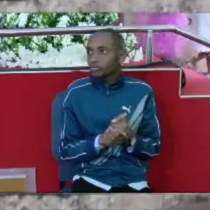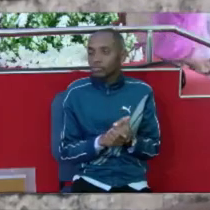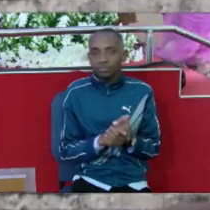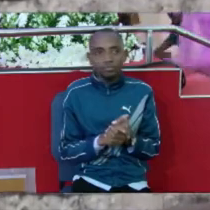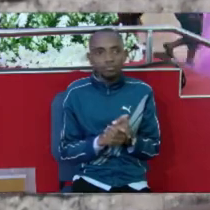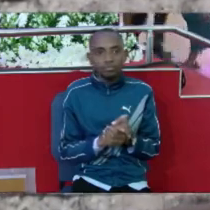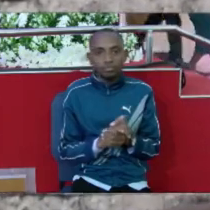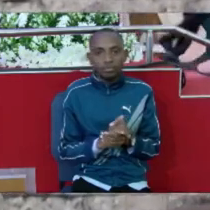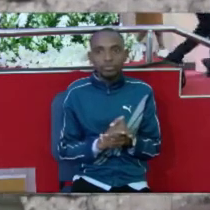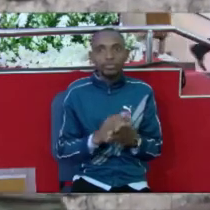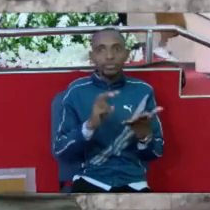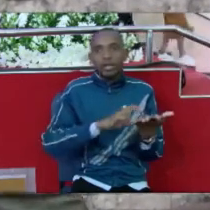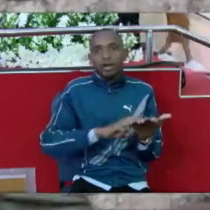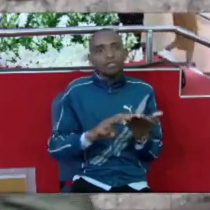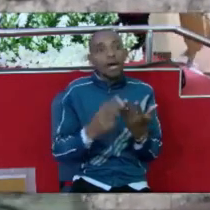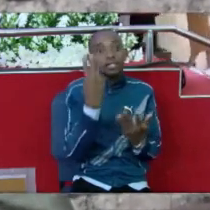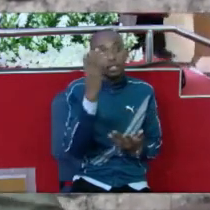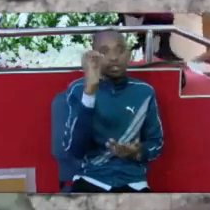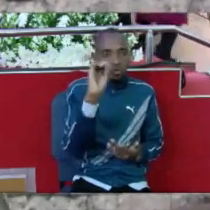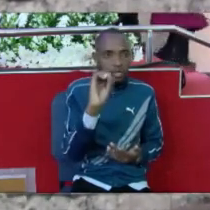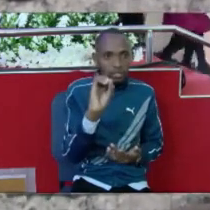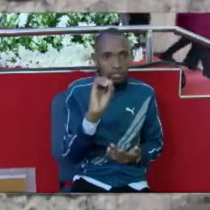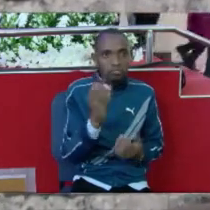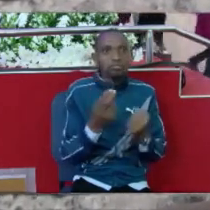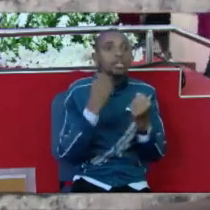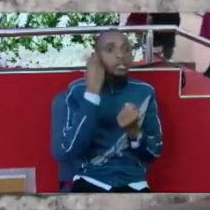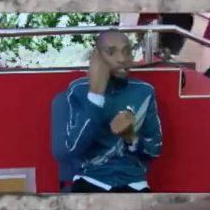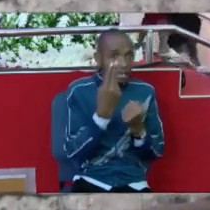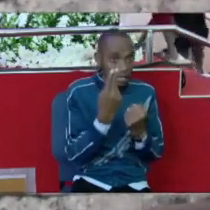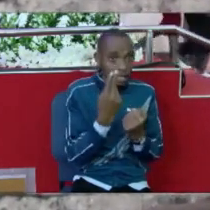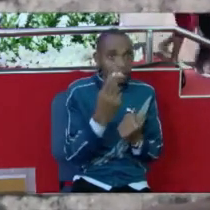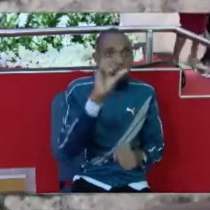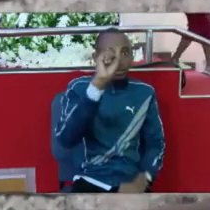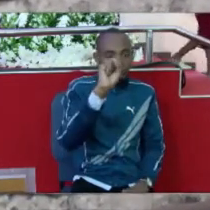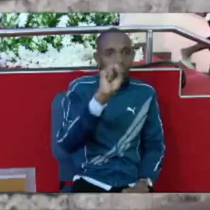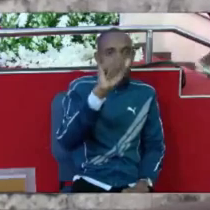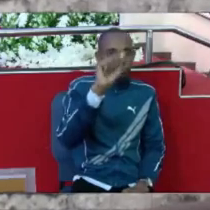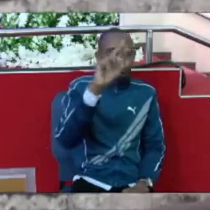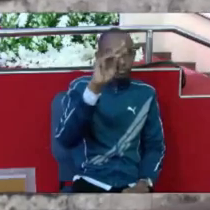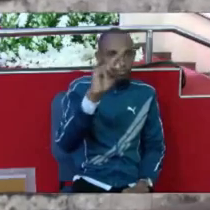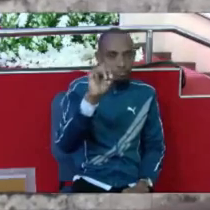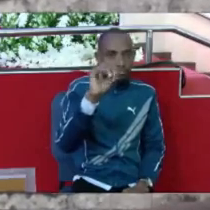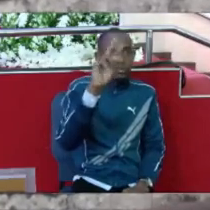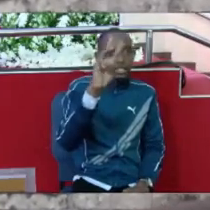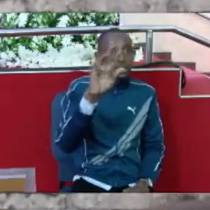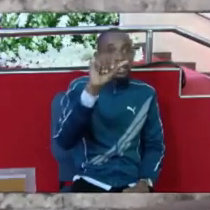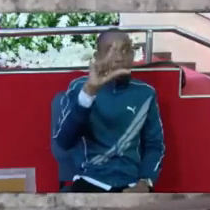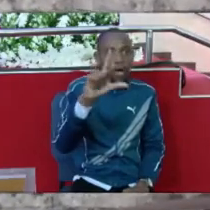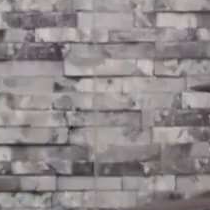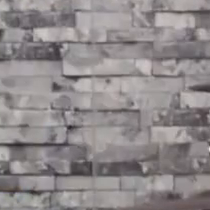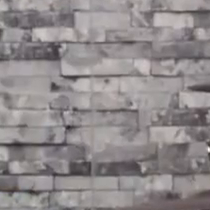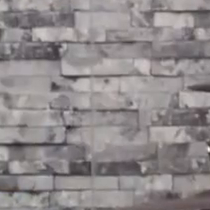Verse number 20 of 2 Samuel chapter 12. Samueli wa pili 20 pale 12. 2